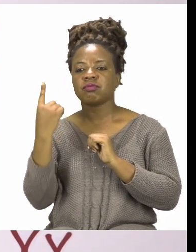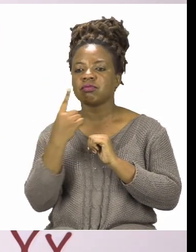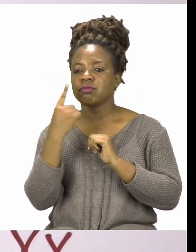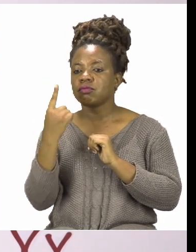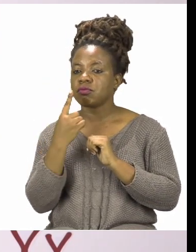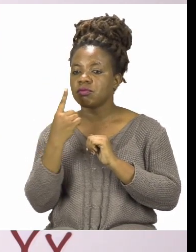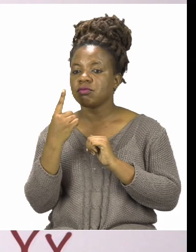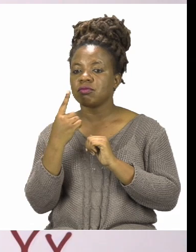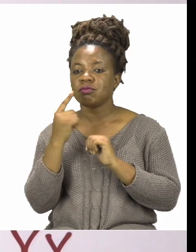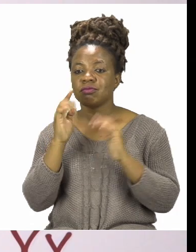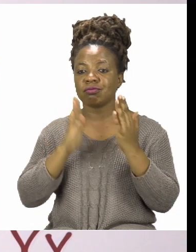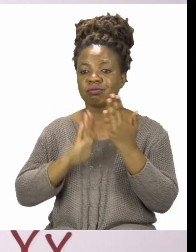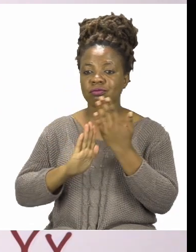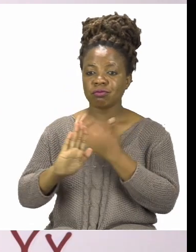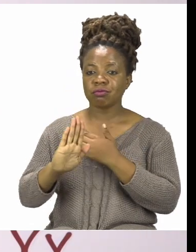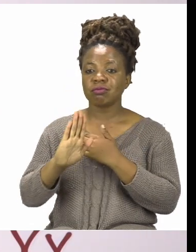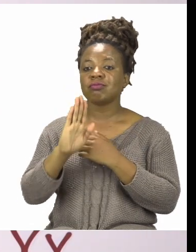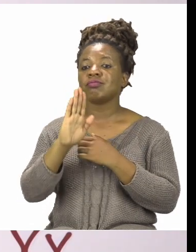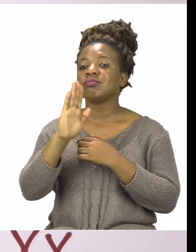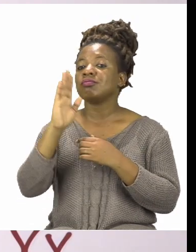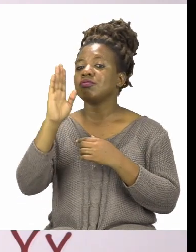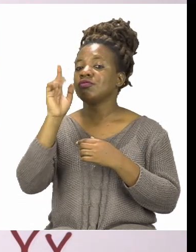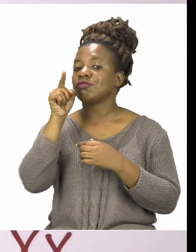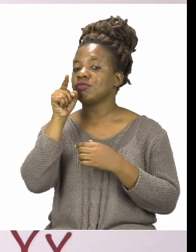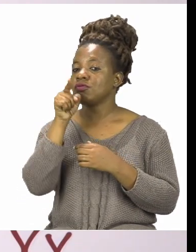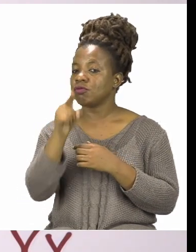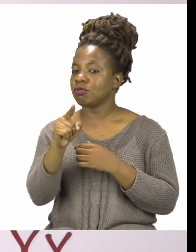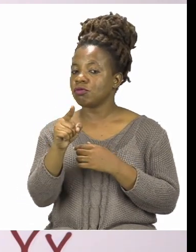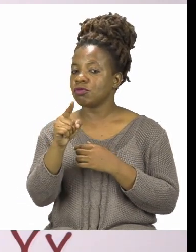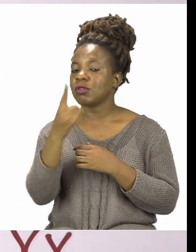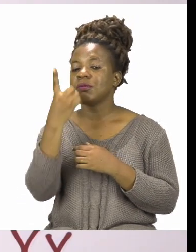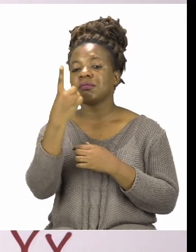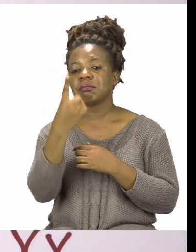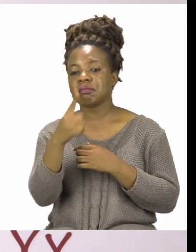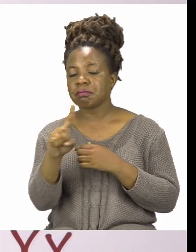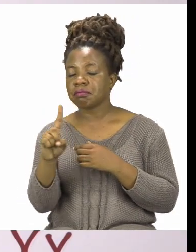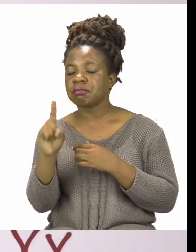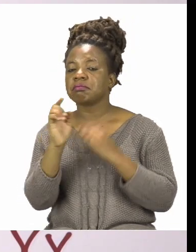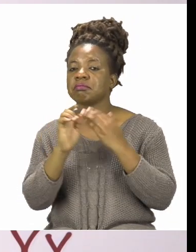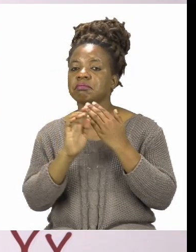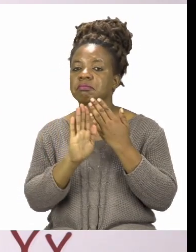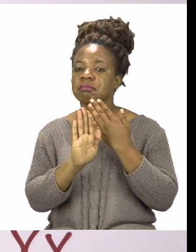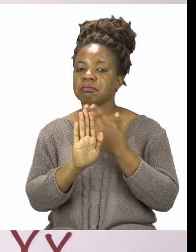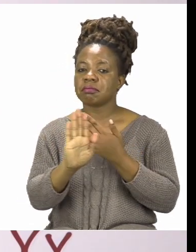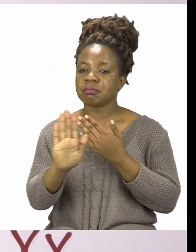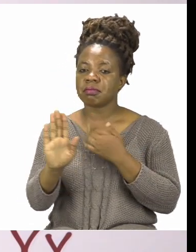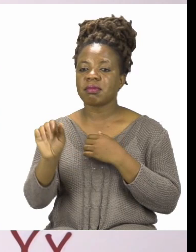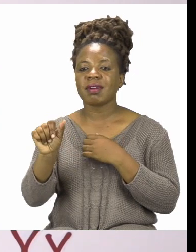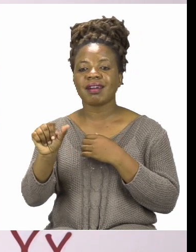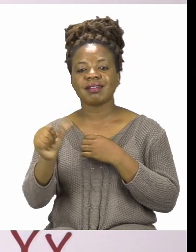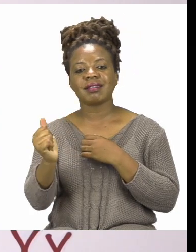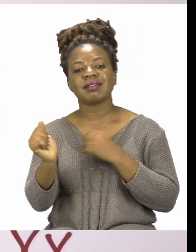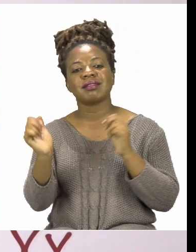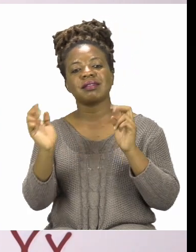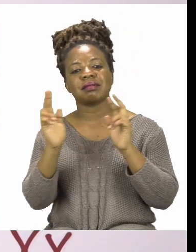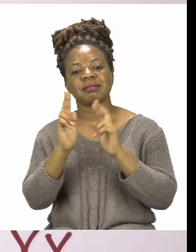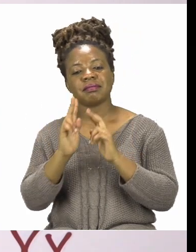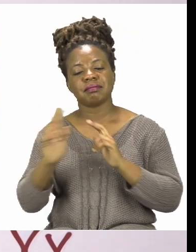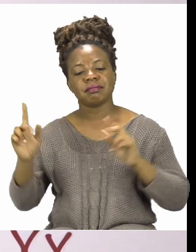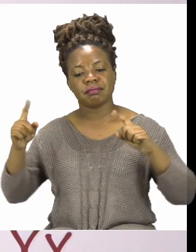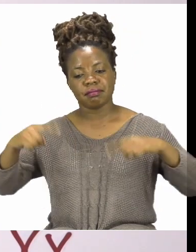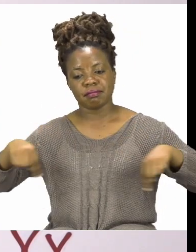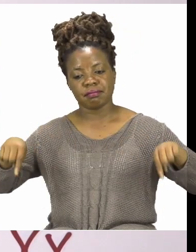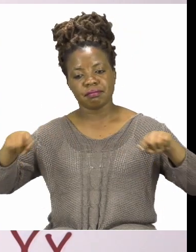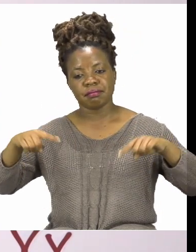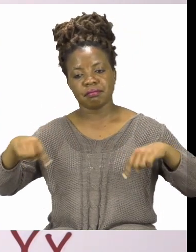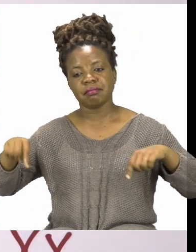the people around you. So make sure you try to sanitize as regularly as possible.